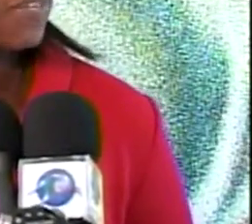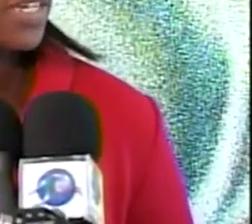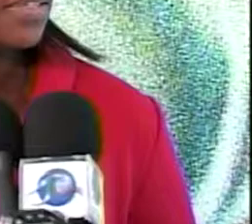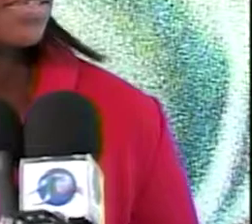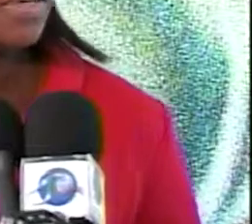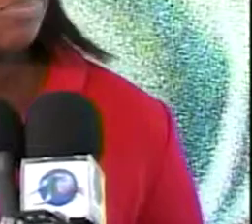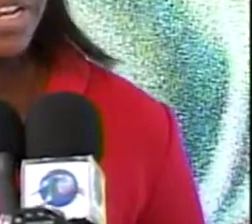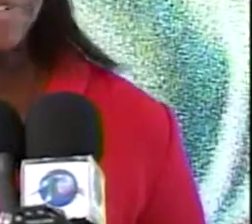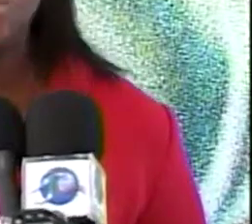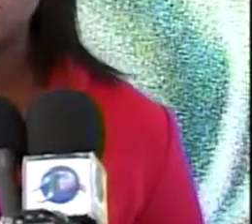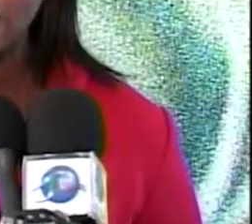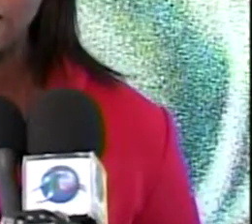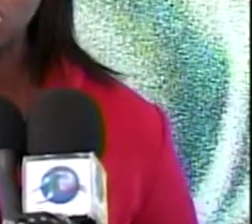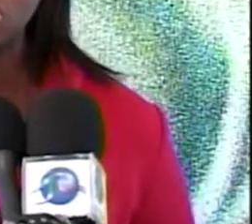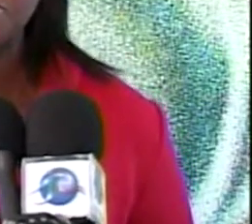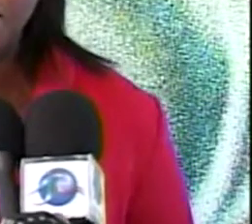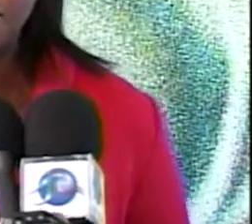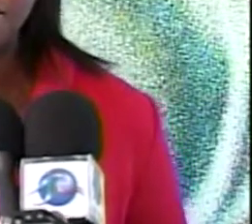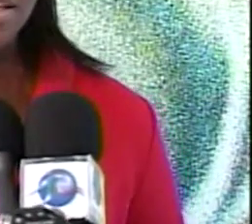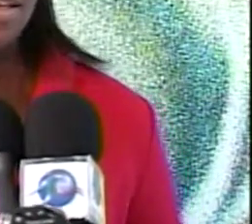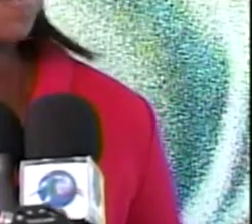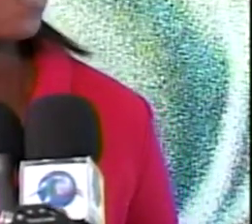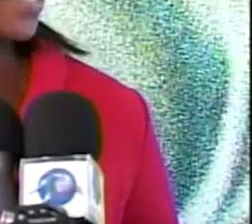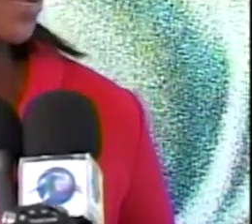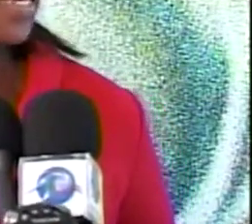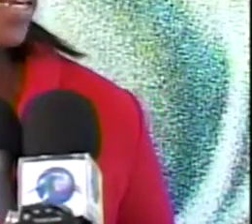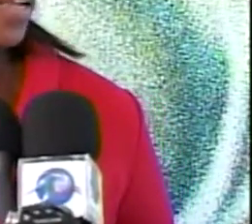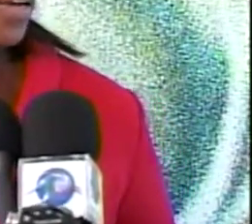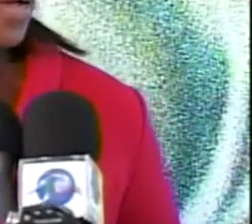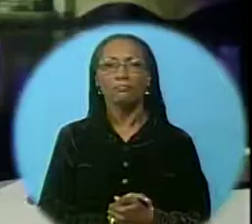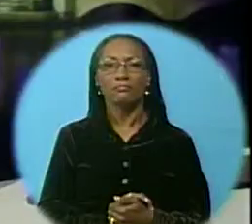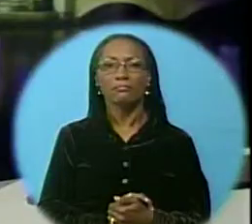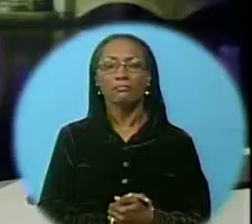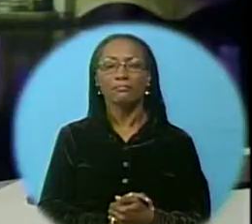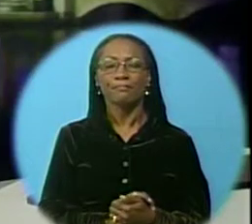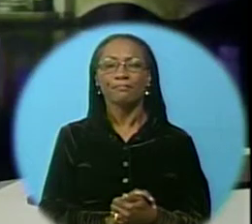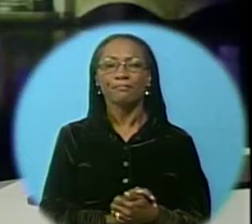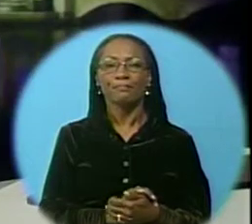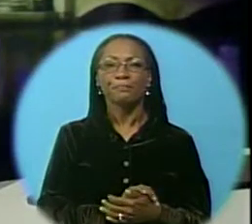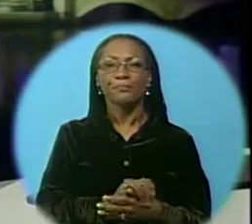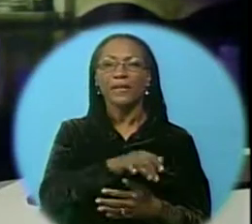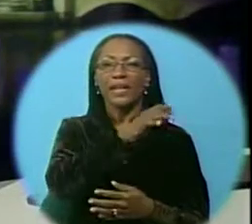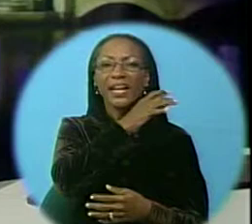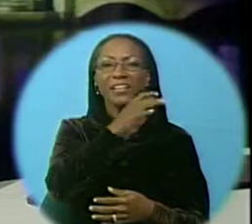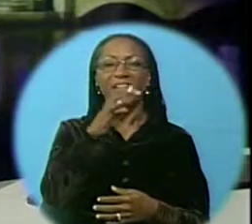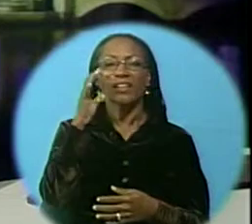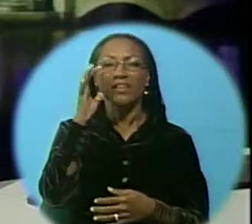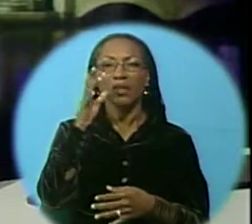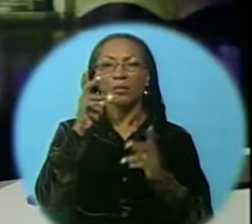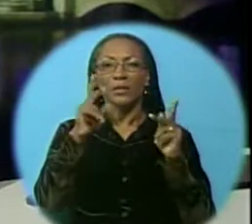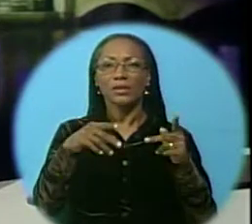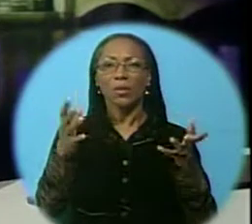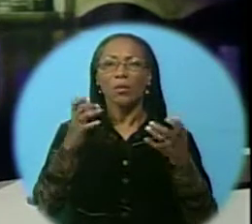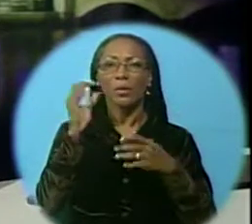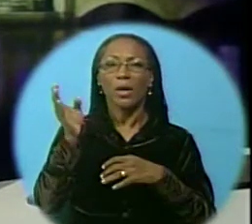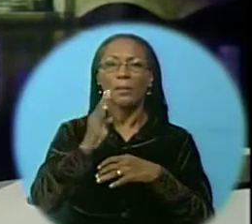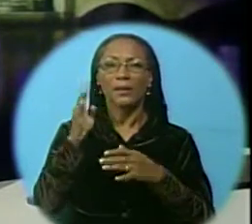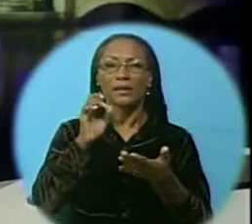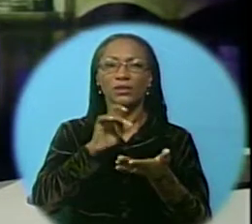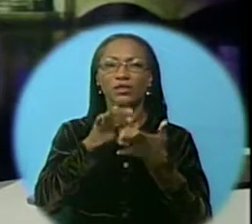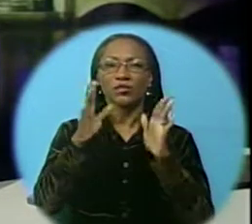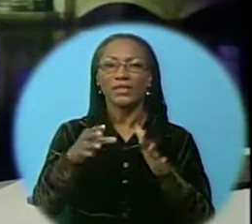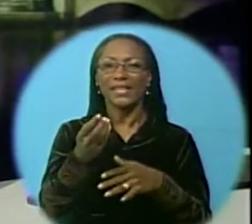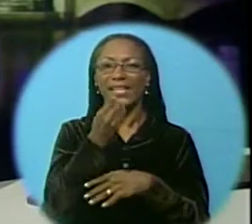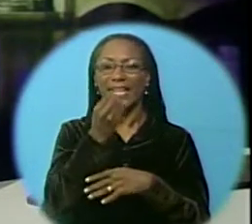a serious behavioral challenge, then of course I don't need it. An agriculture official wants Barbadian students